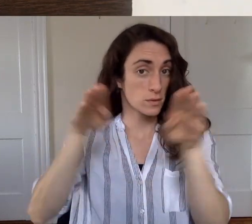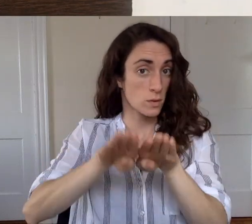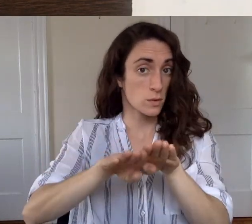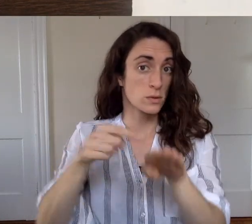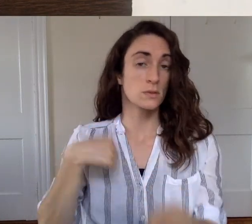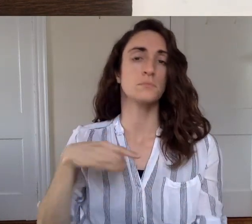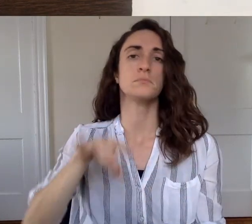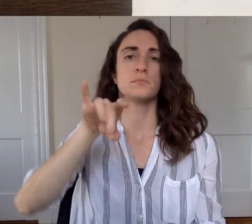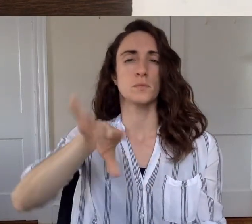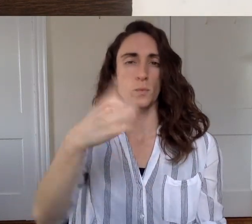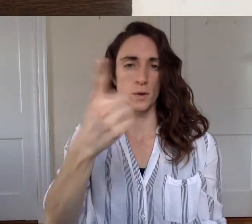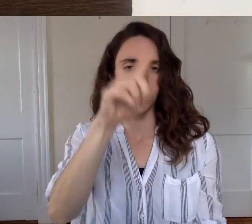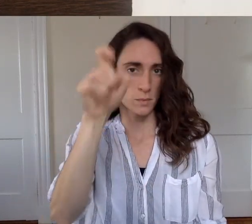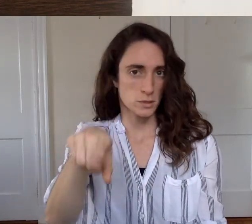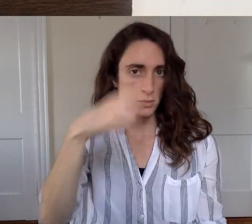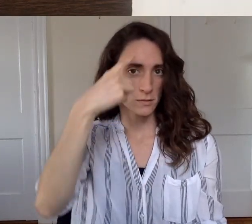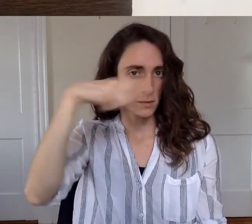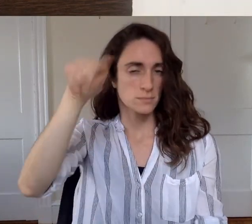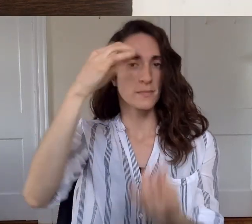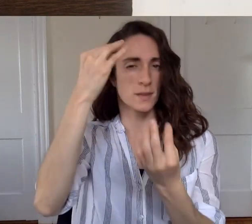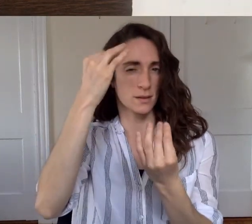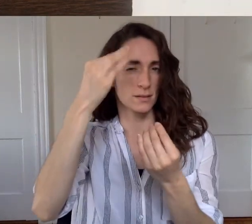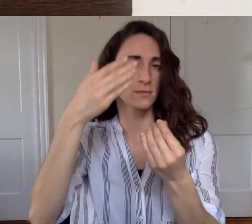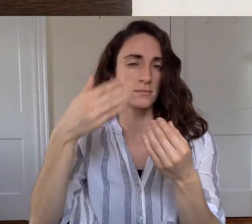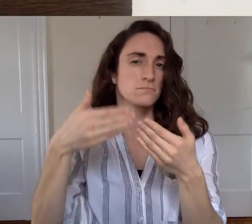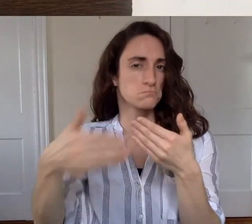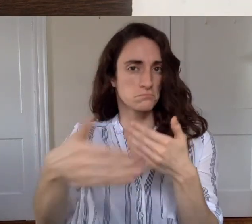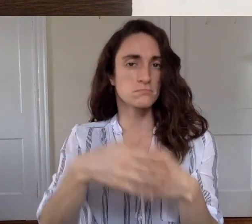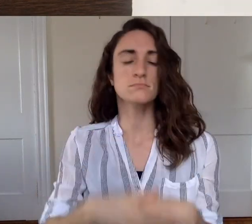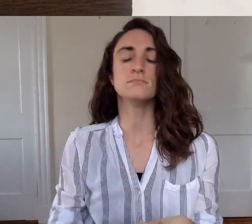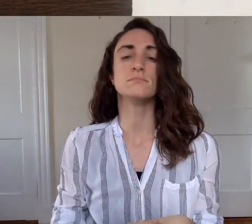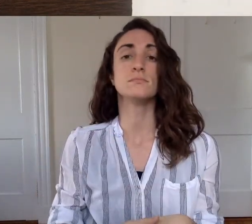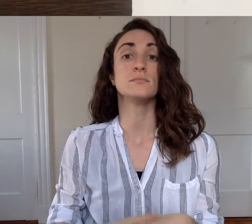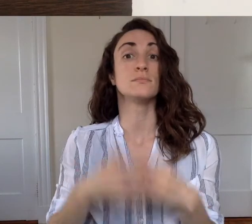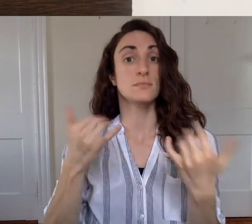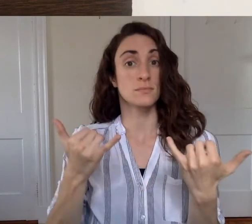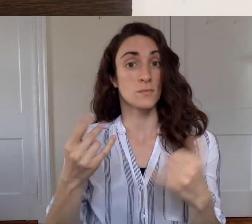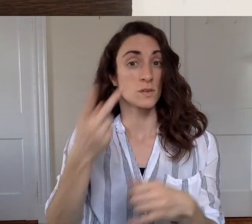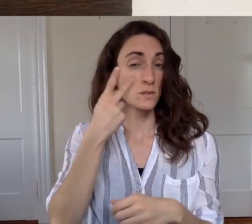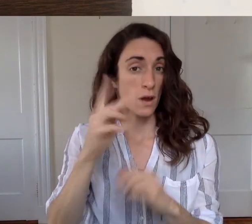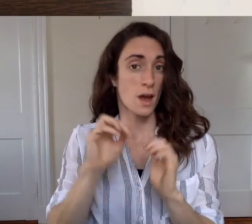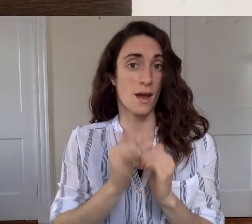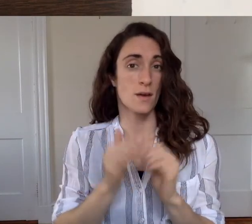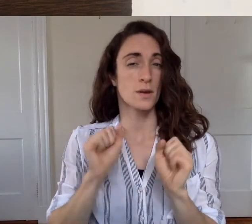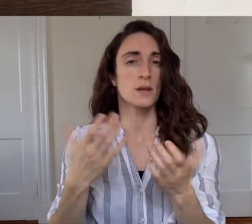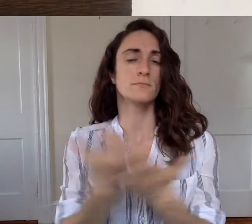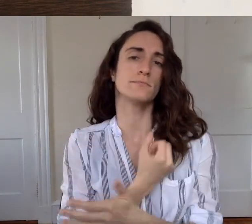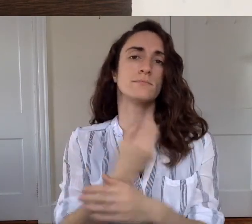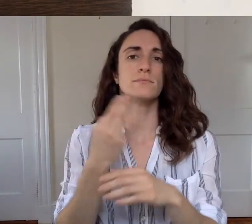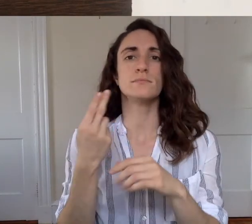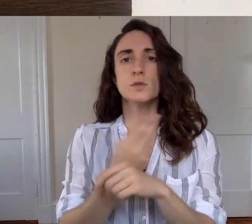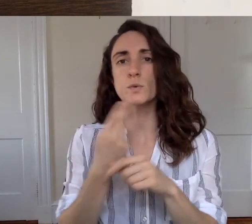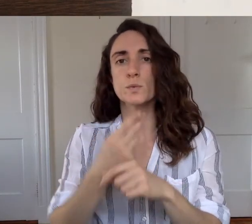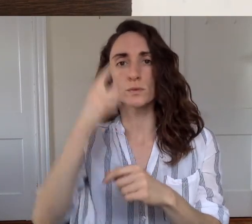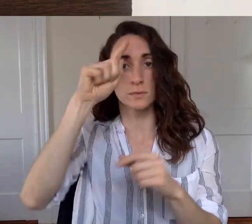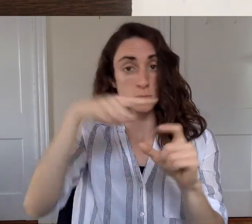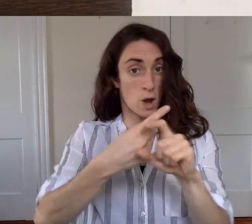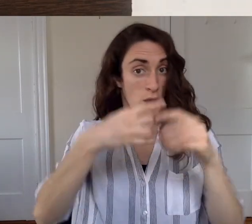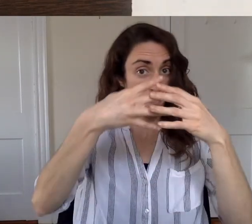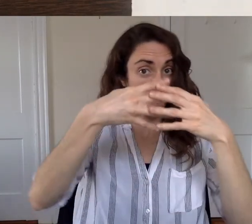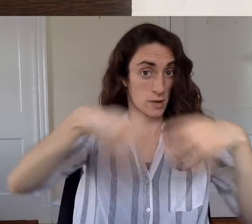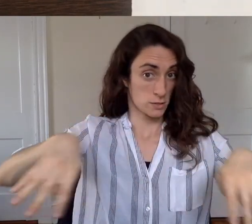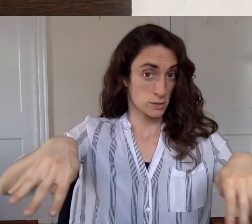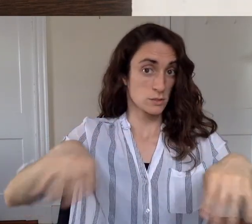Before we wrap up, I want to put a question out there for you to think about. Now you've seen how you can use the prime factorization of a number to compare it to other numbers